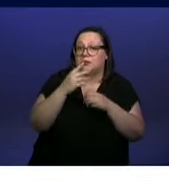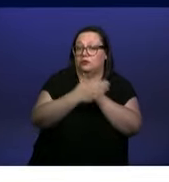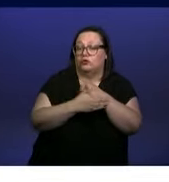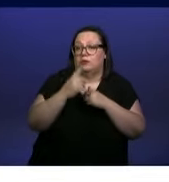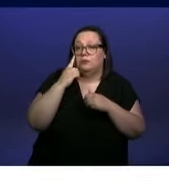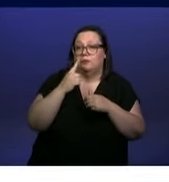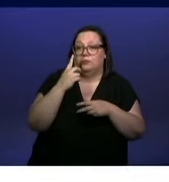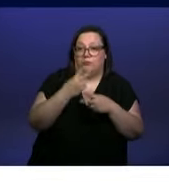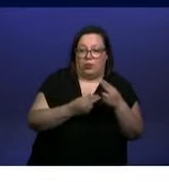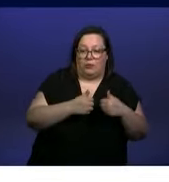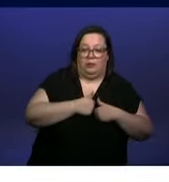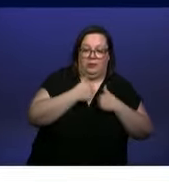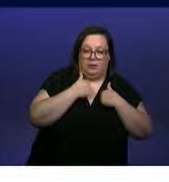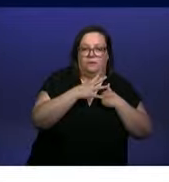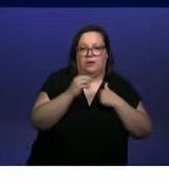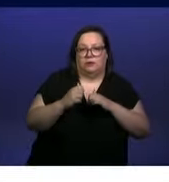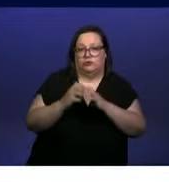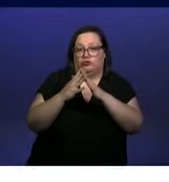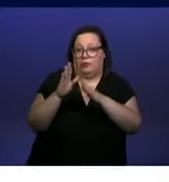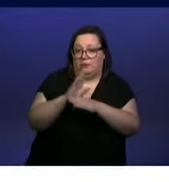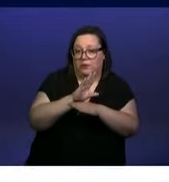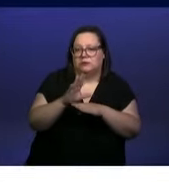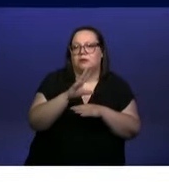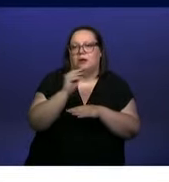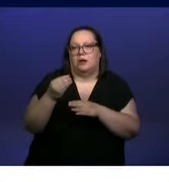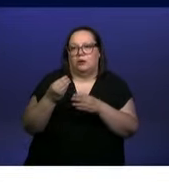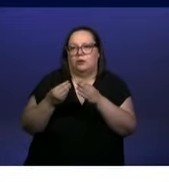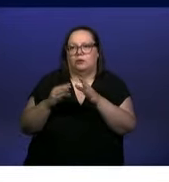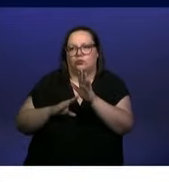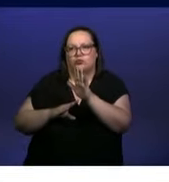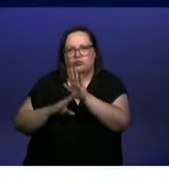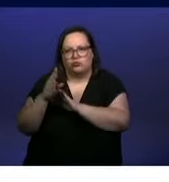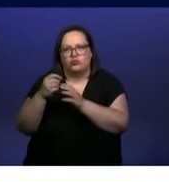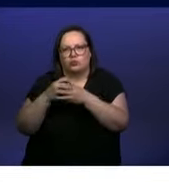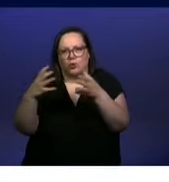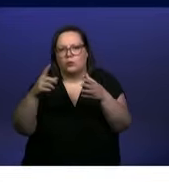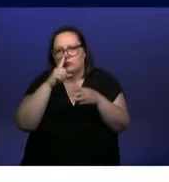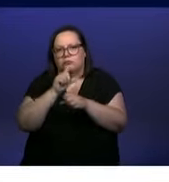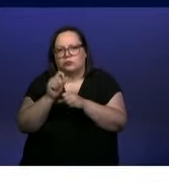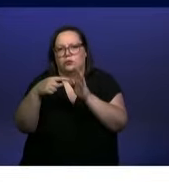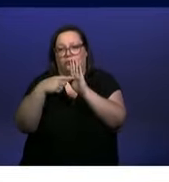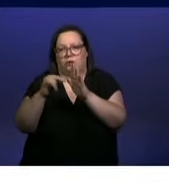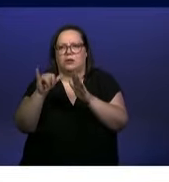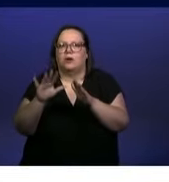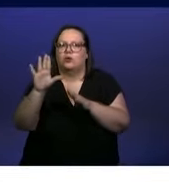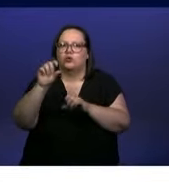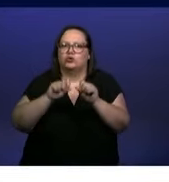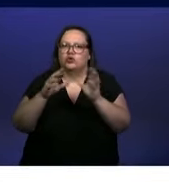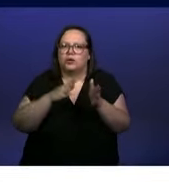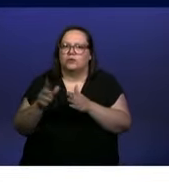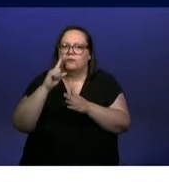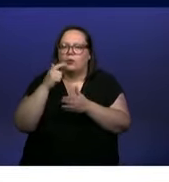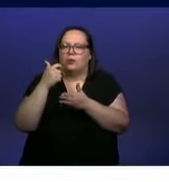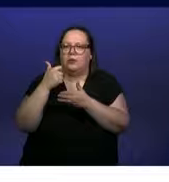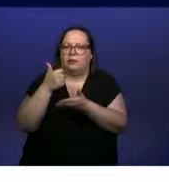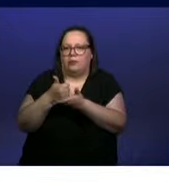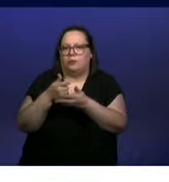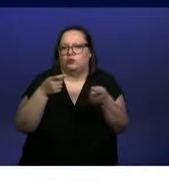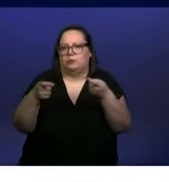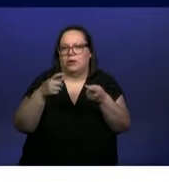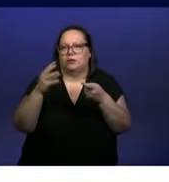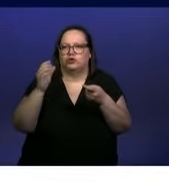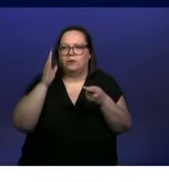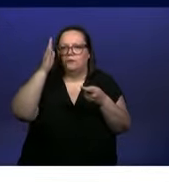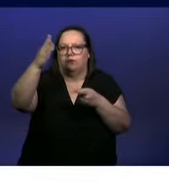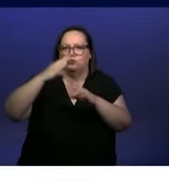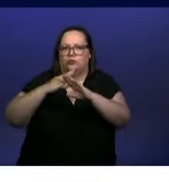and start a business, and growth rates really reflecting that, what is your strategy for helping manage and future-proof